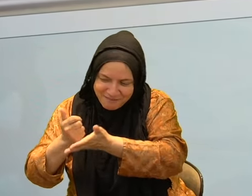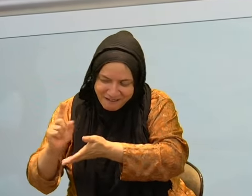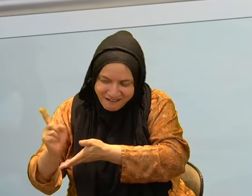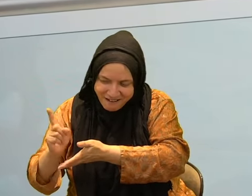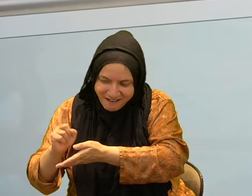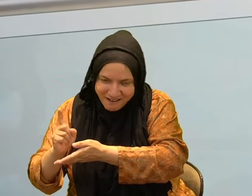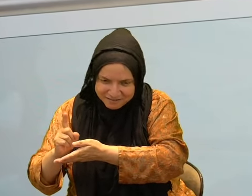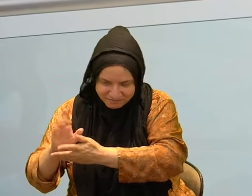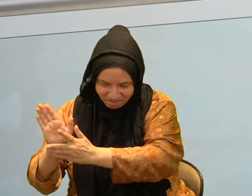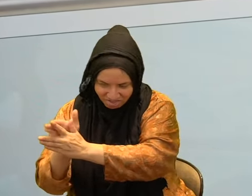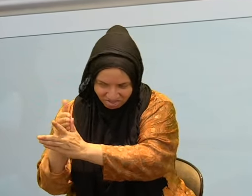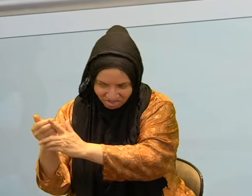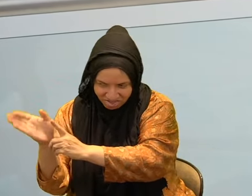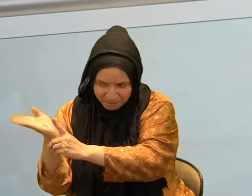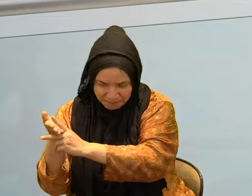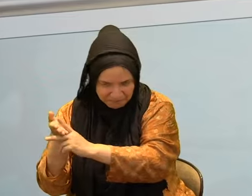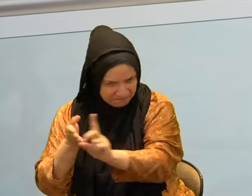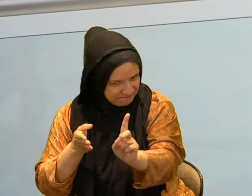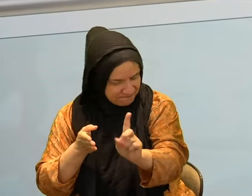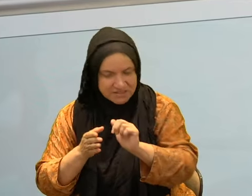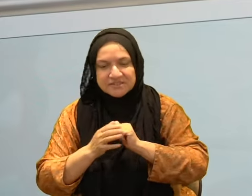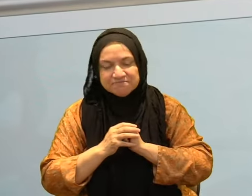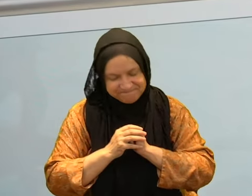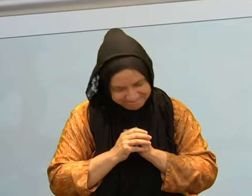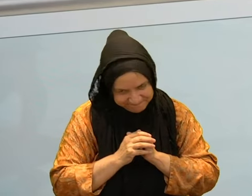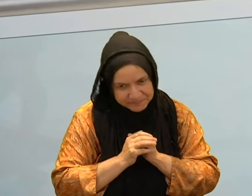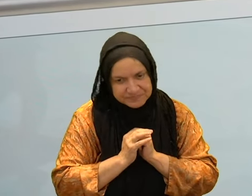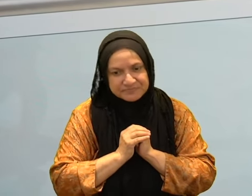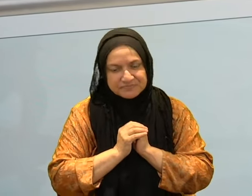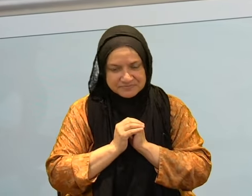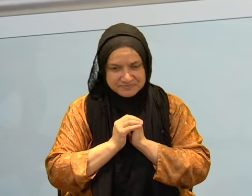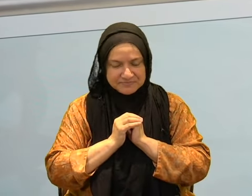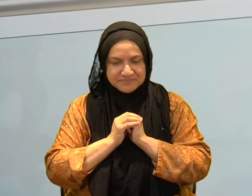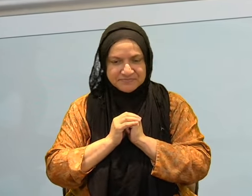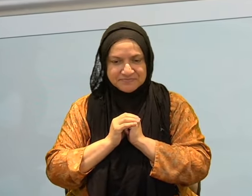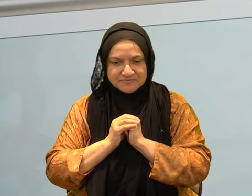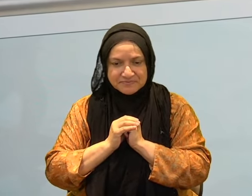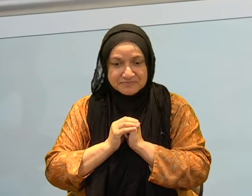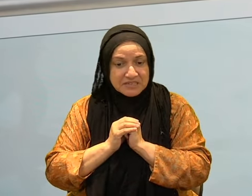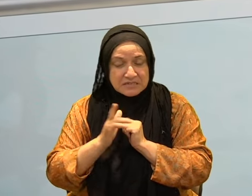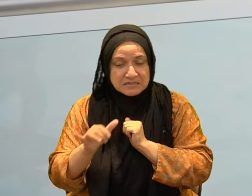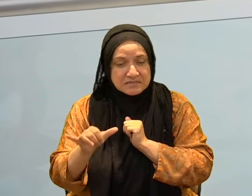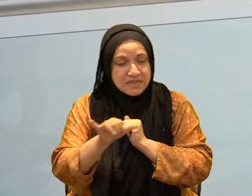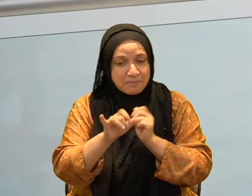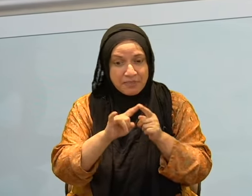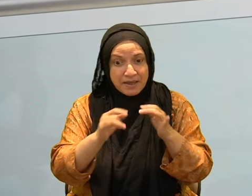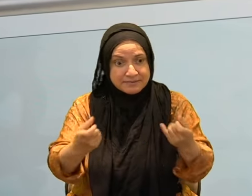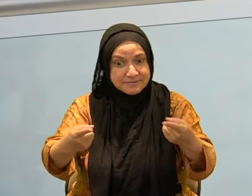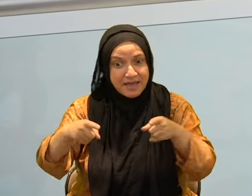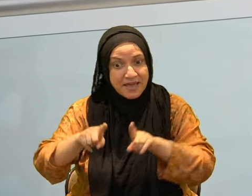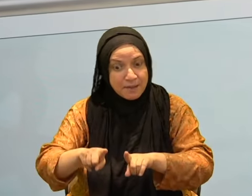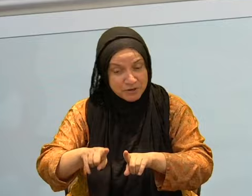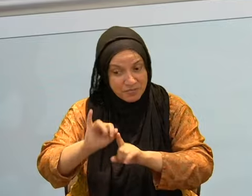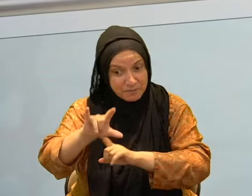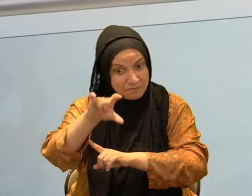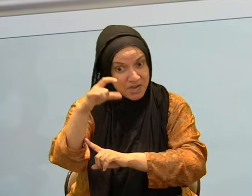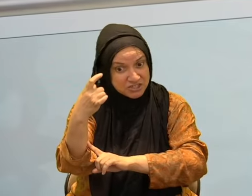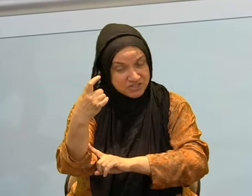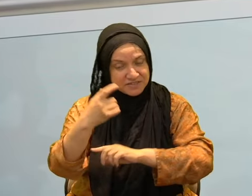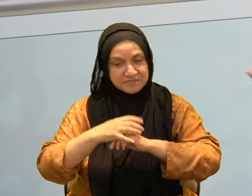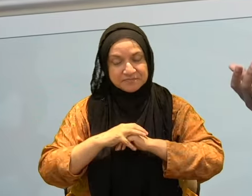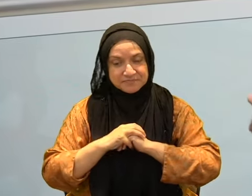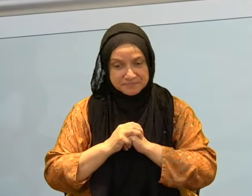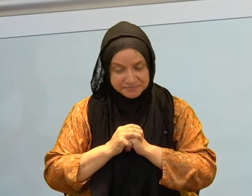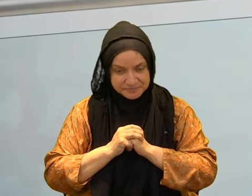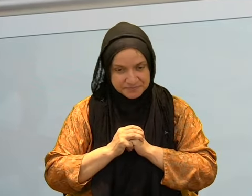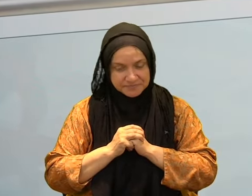means. How many people get involved in masajid? Not this masjid, by the way. Get involved in masajid. And